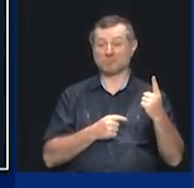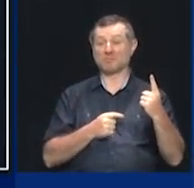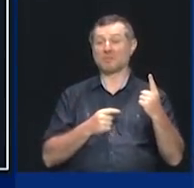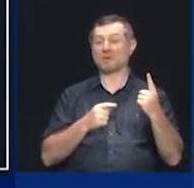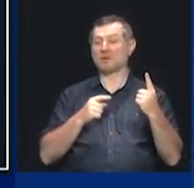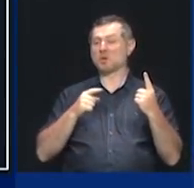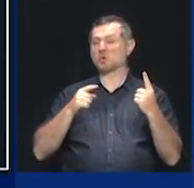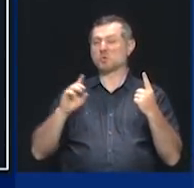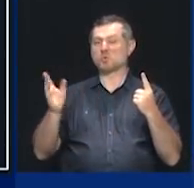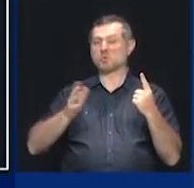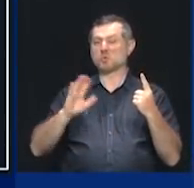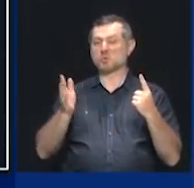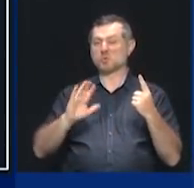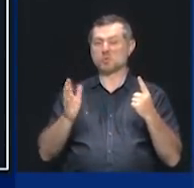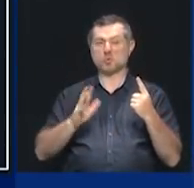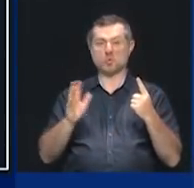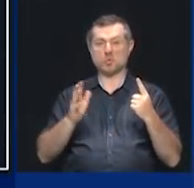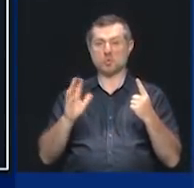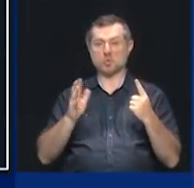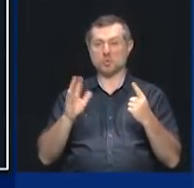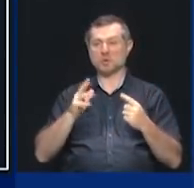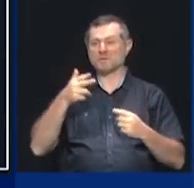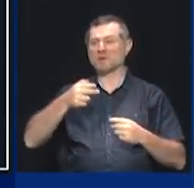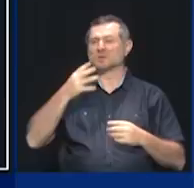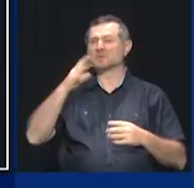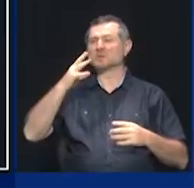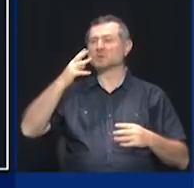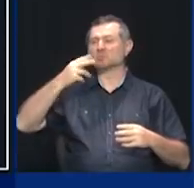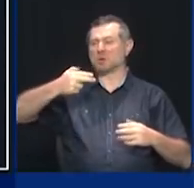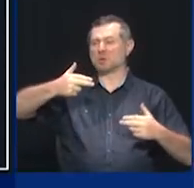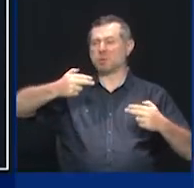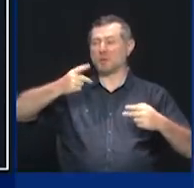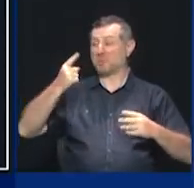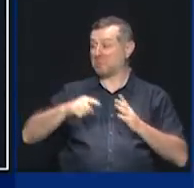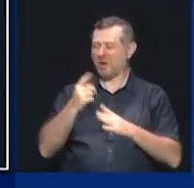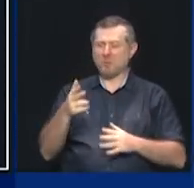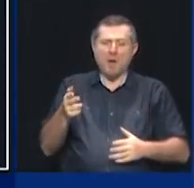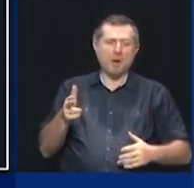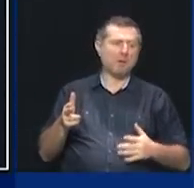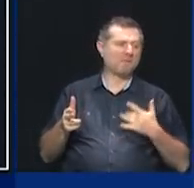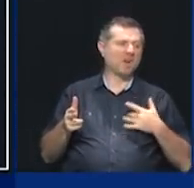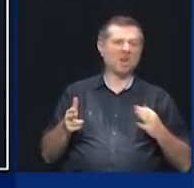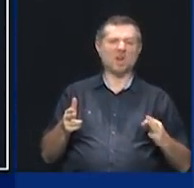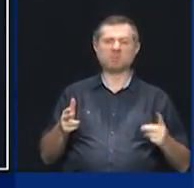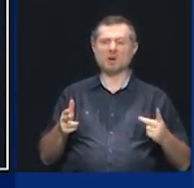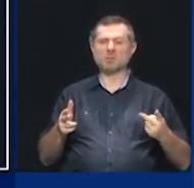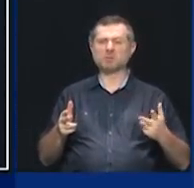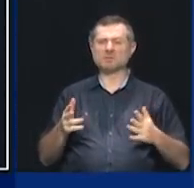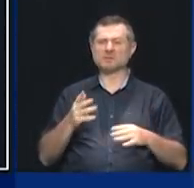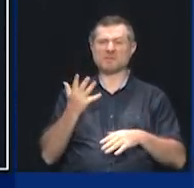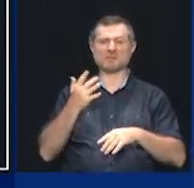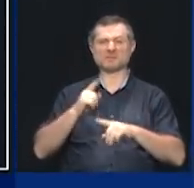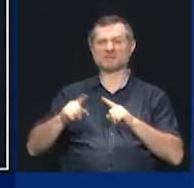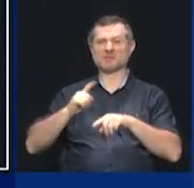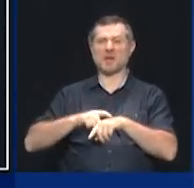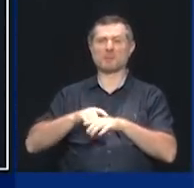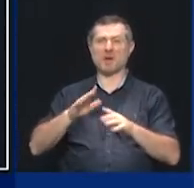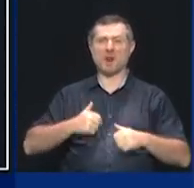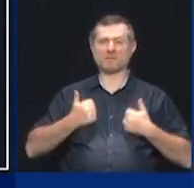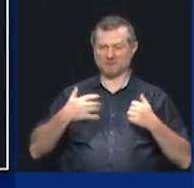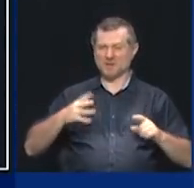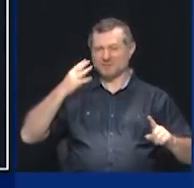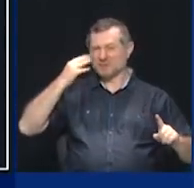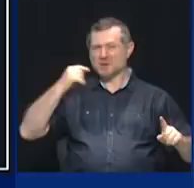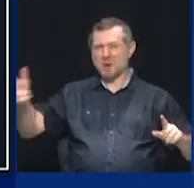They're shot one, two, three, four, five times. And they've gotten